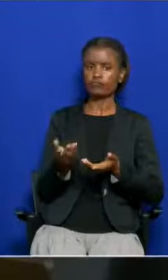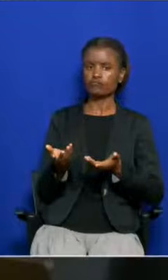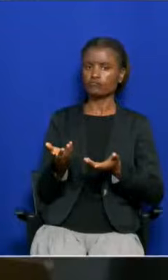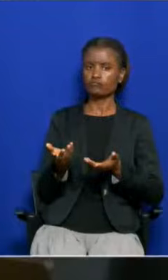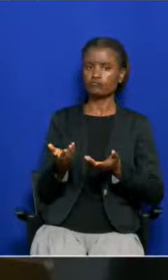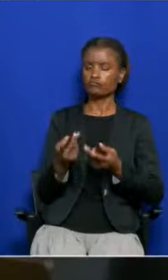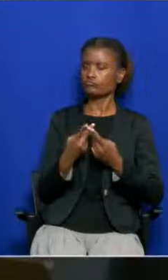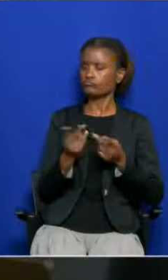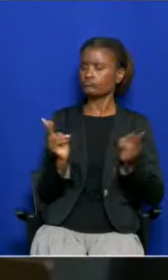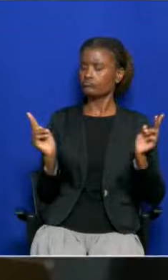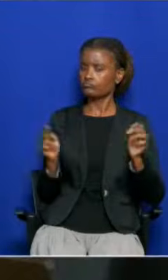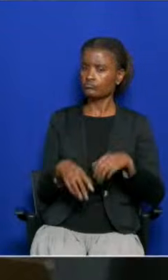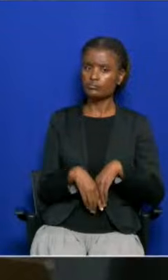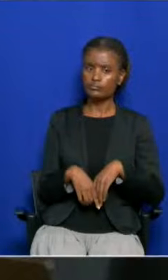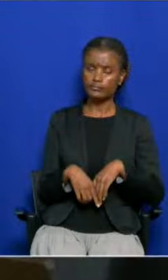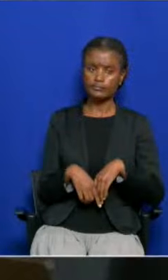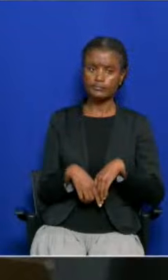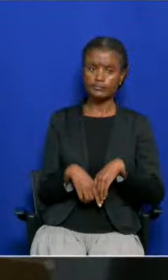And